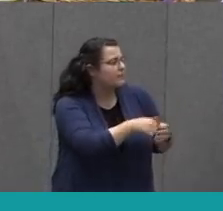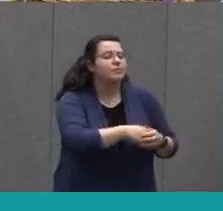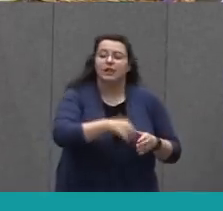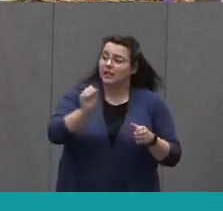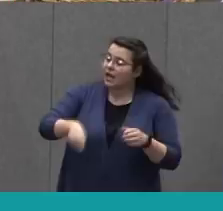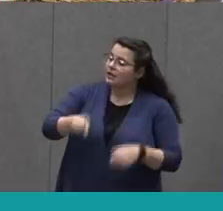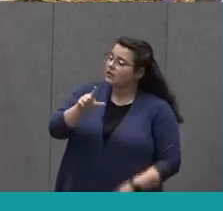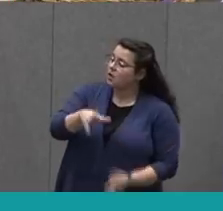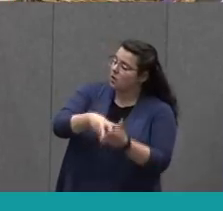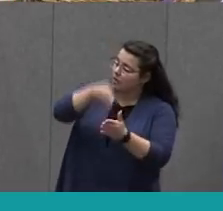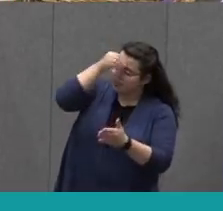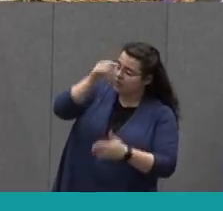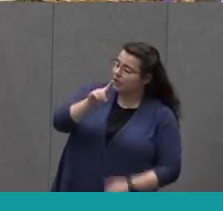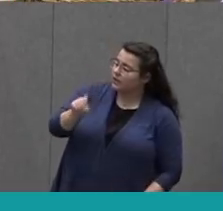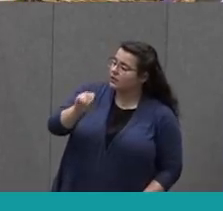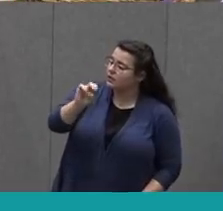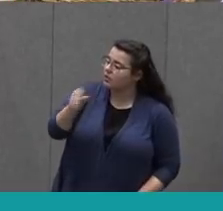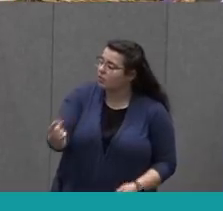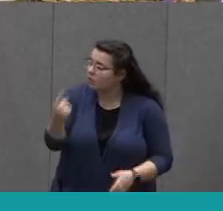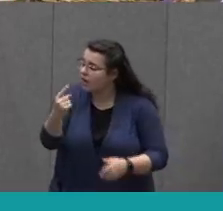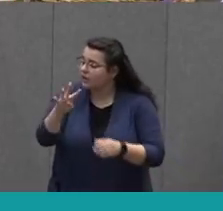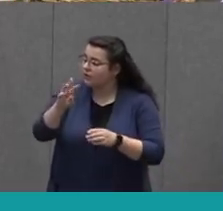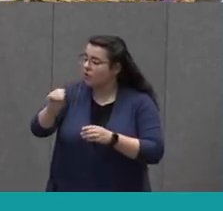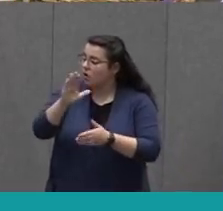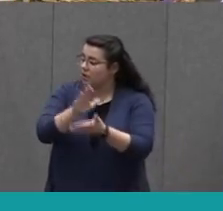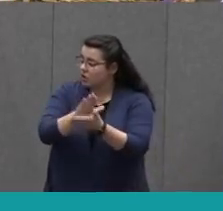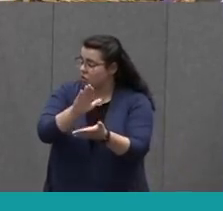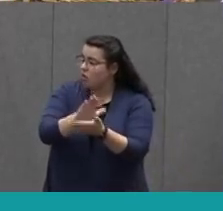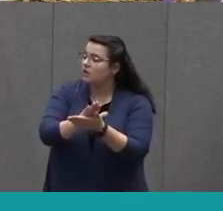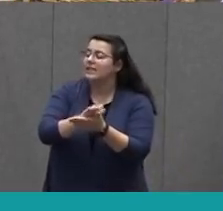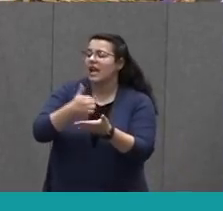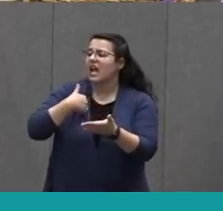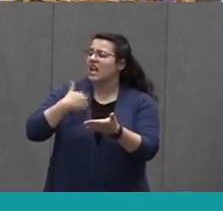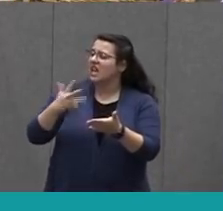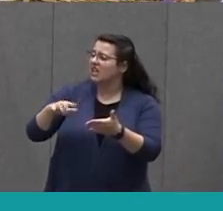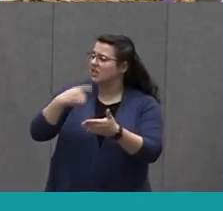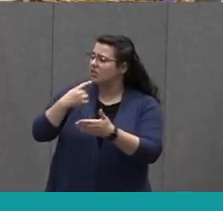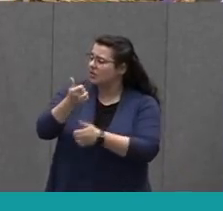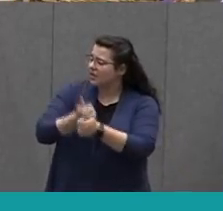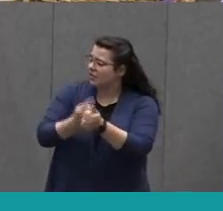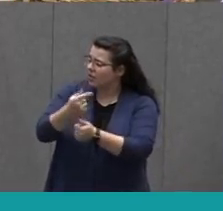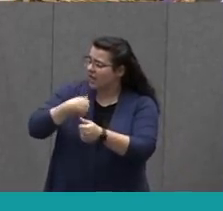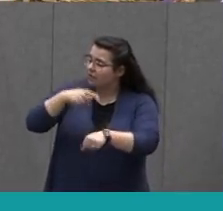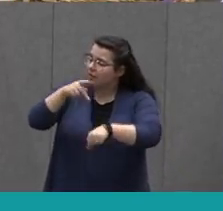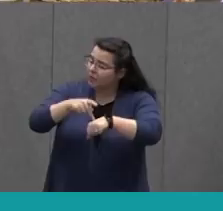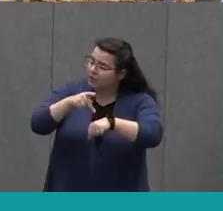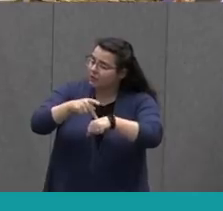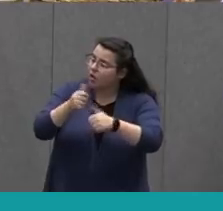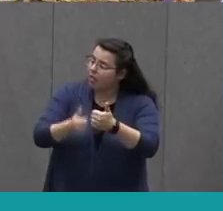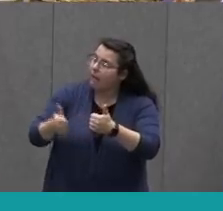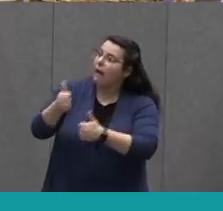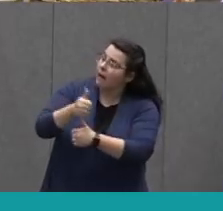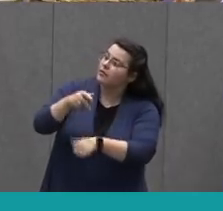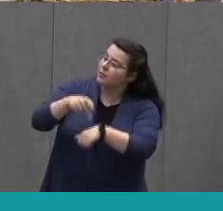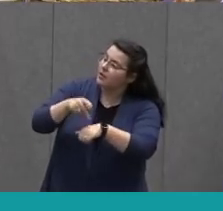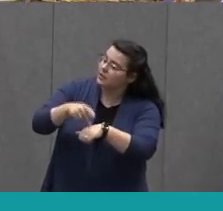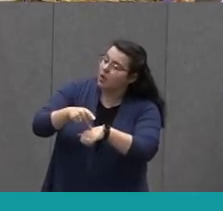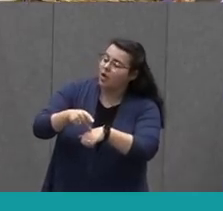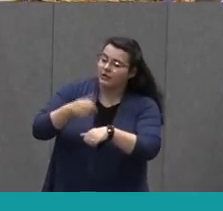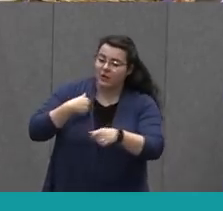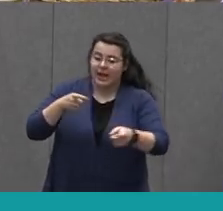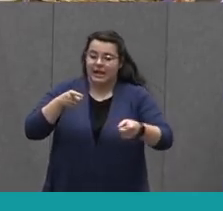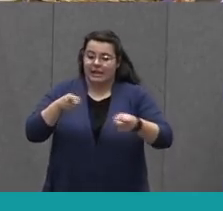about 40 schools, and I kind of tell everybody that I'm the principal of the principals. So I work with all